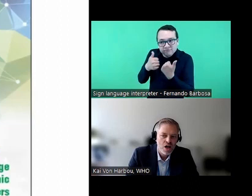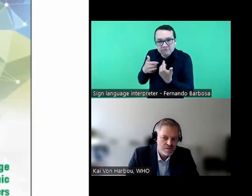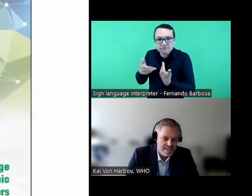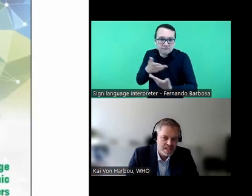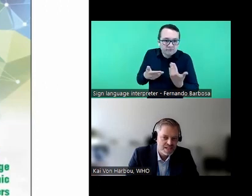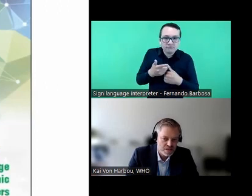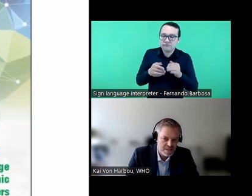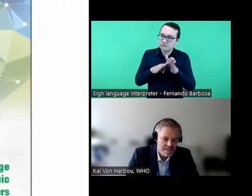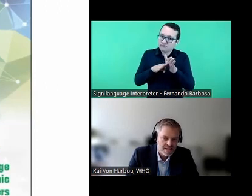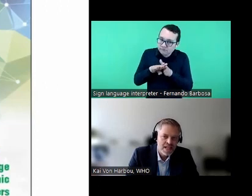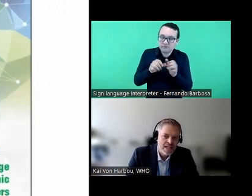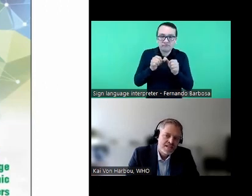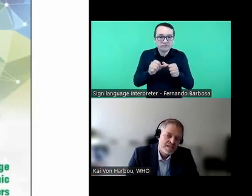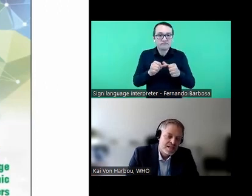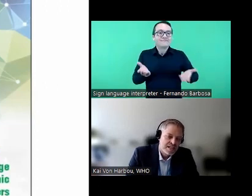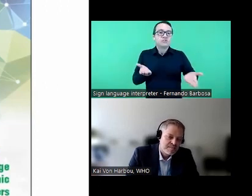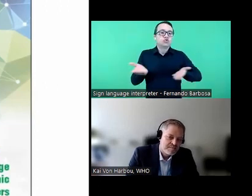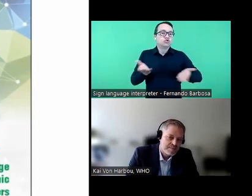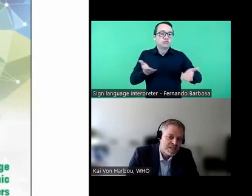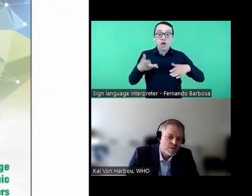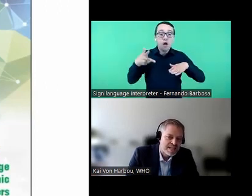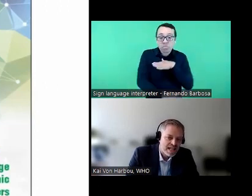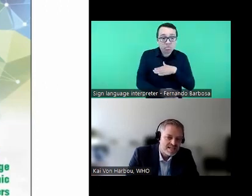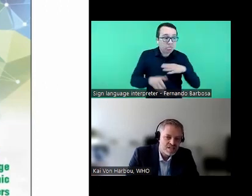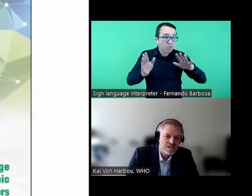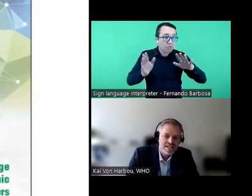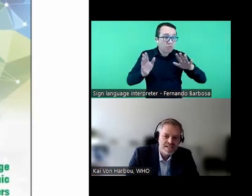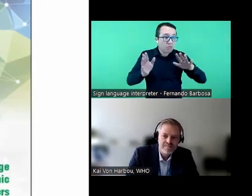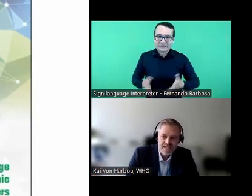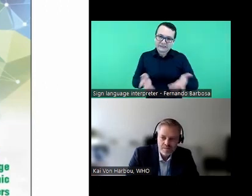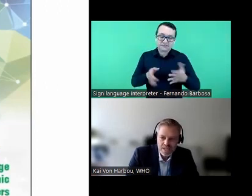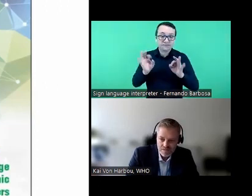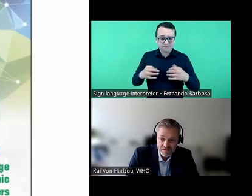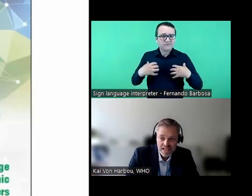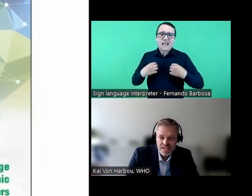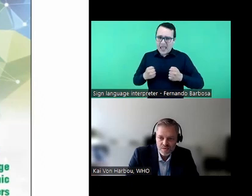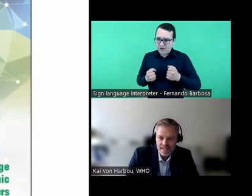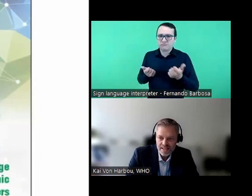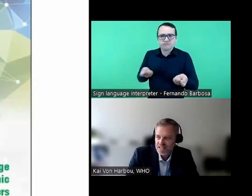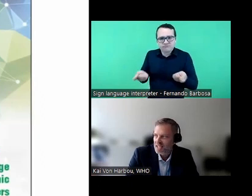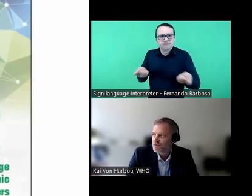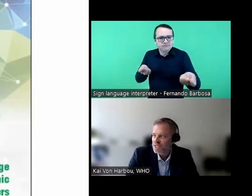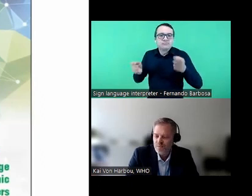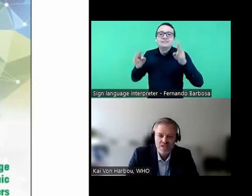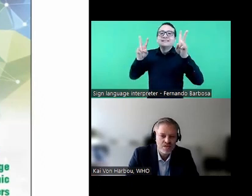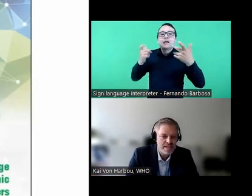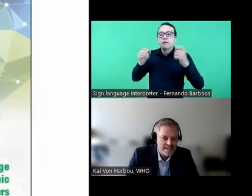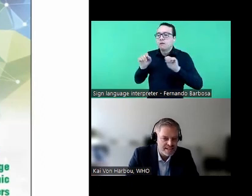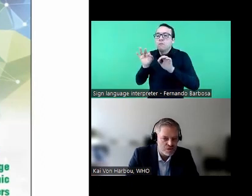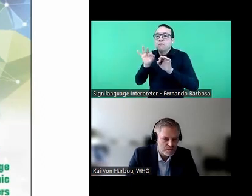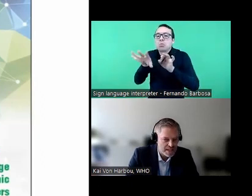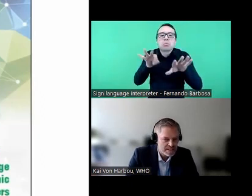continuity of essential services. Because while the health sector leads the management of infectious risks and the response